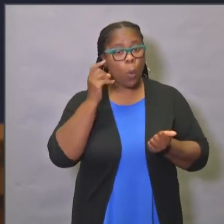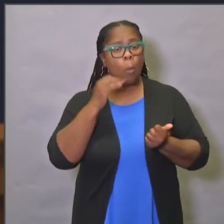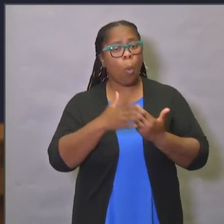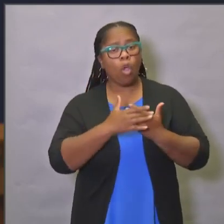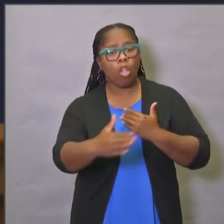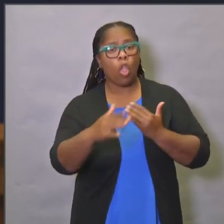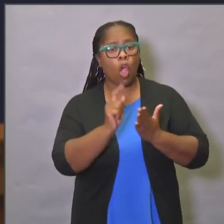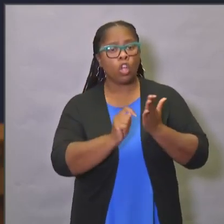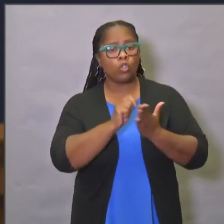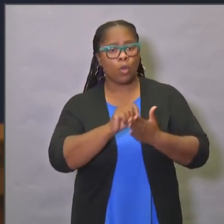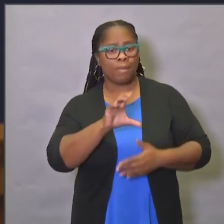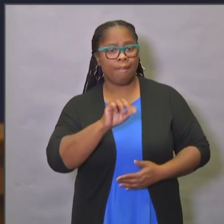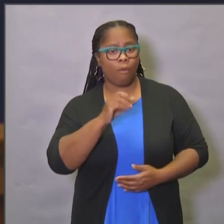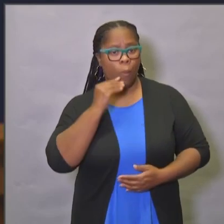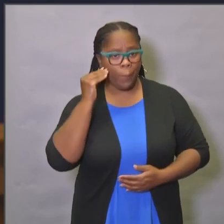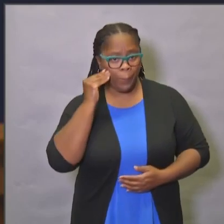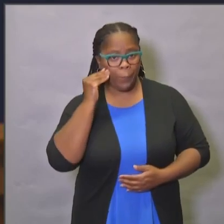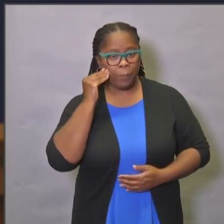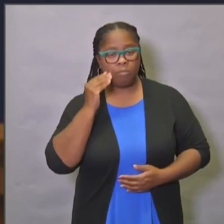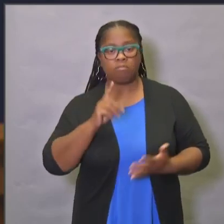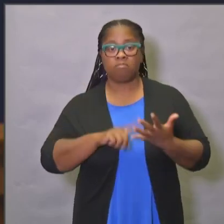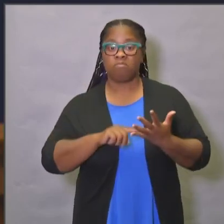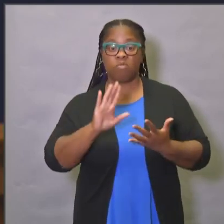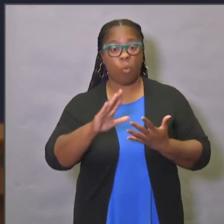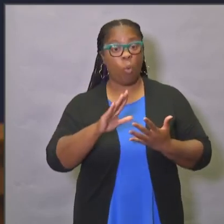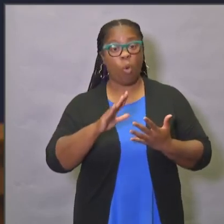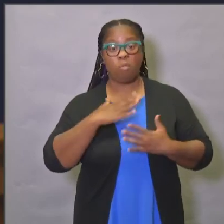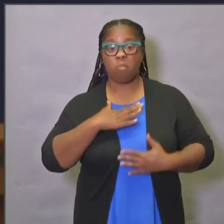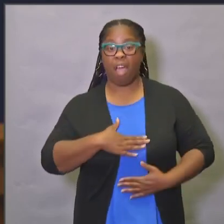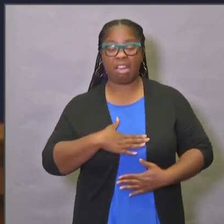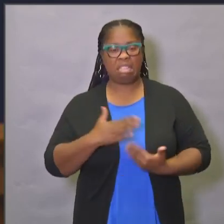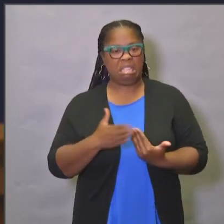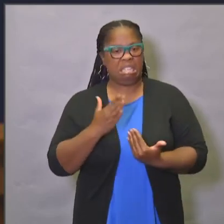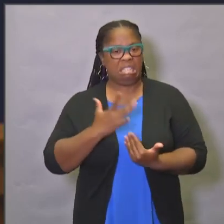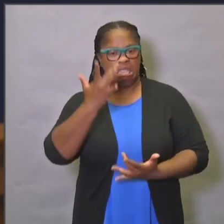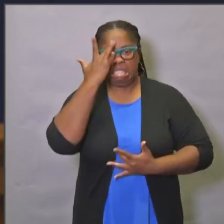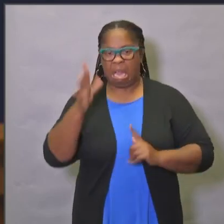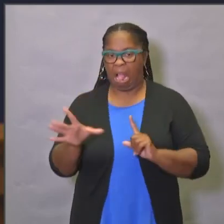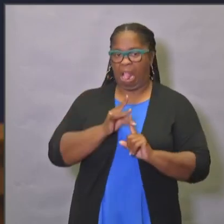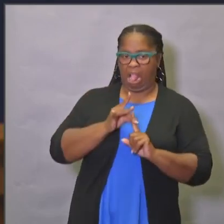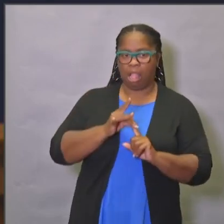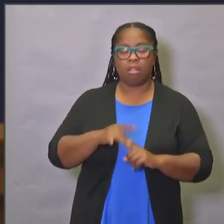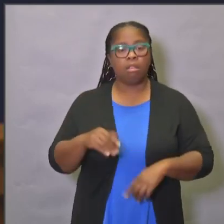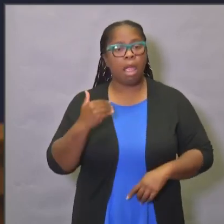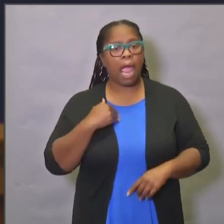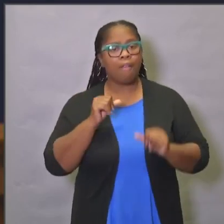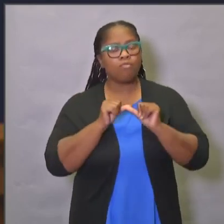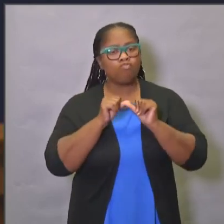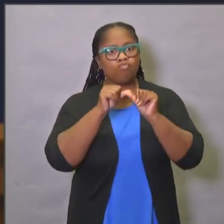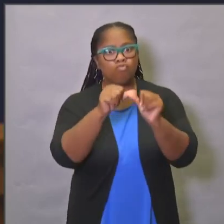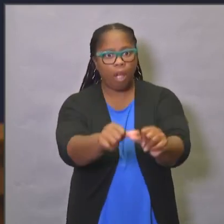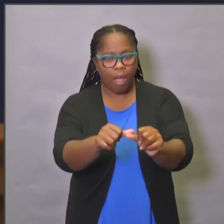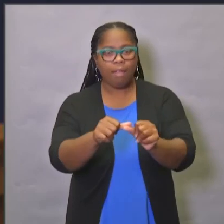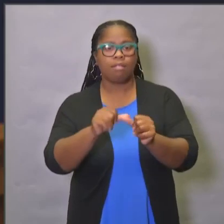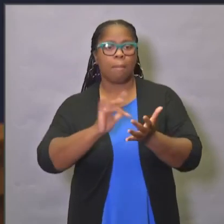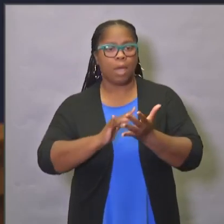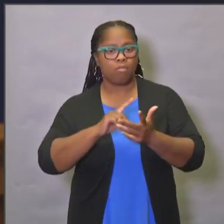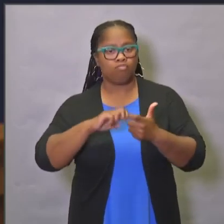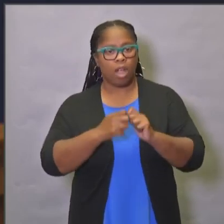home, have a weakened immune system, have chronic medical conditions such as asthma, heart disease,